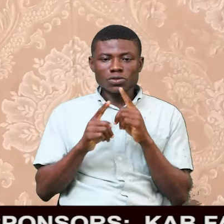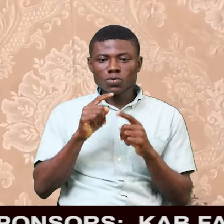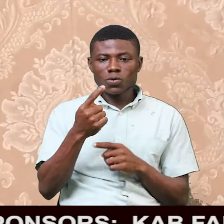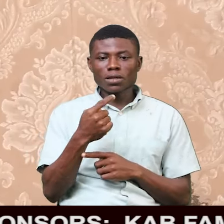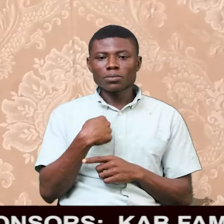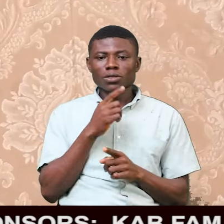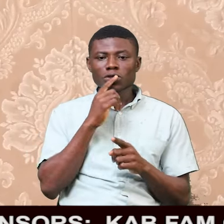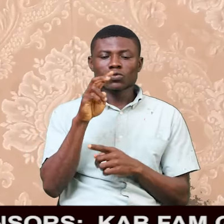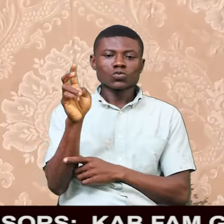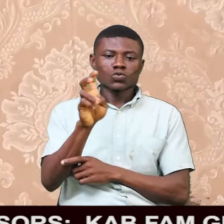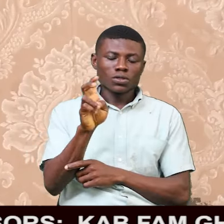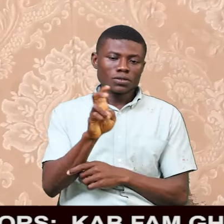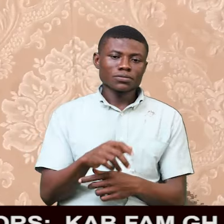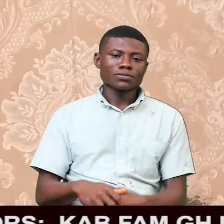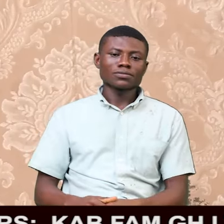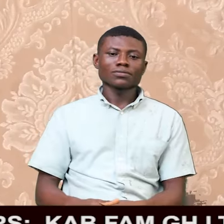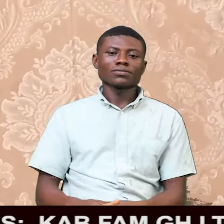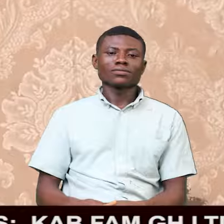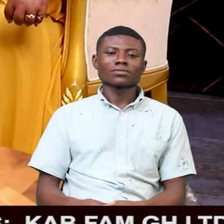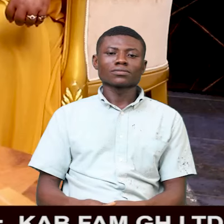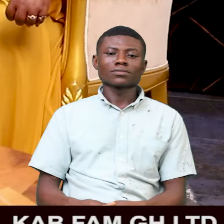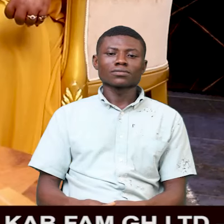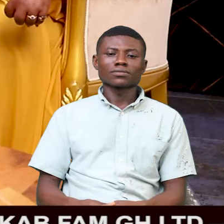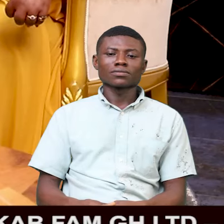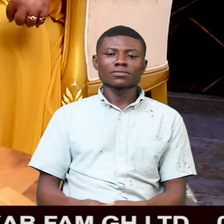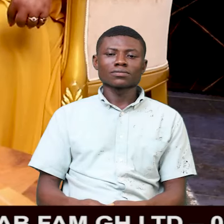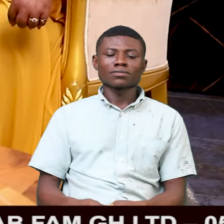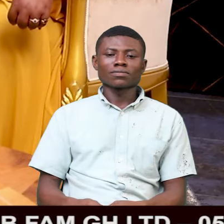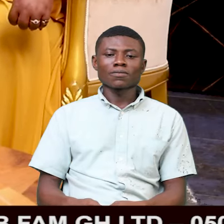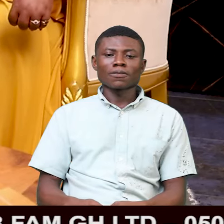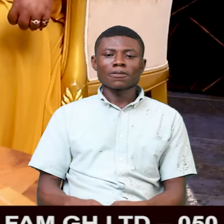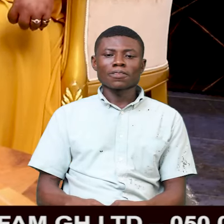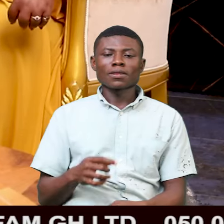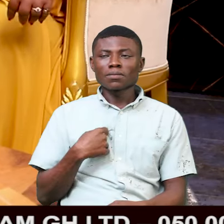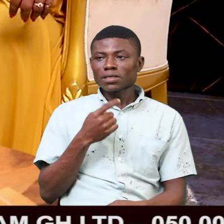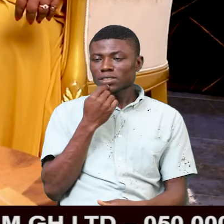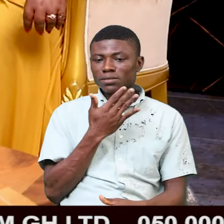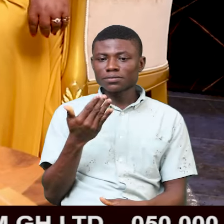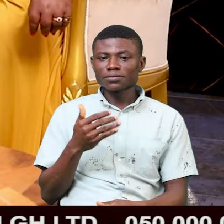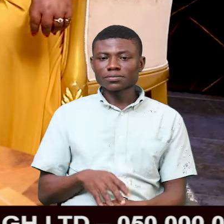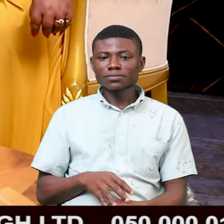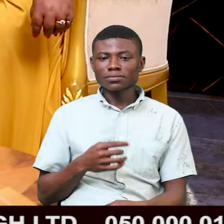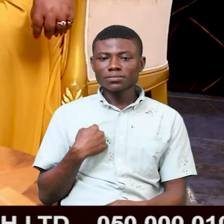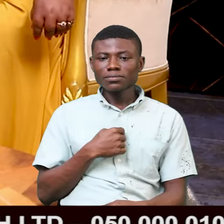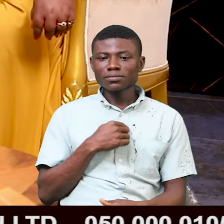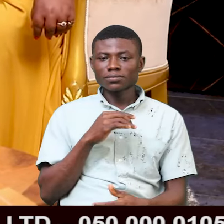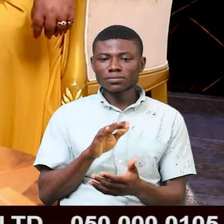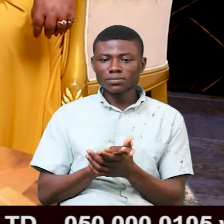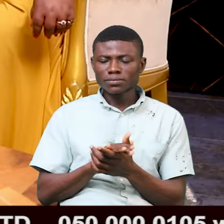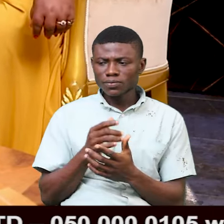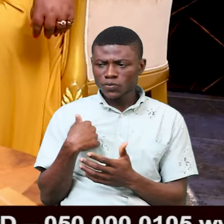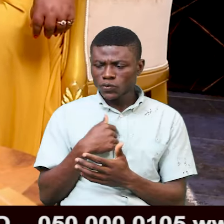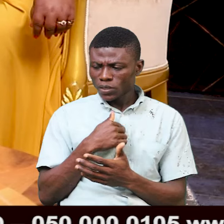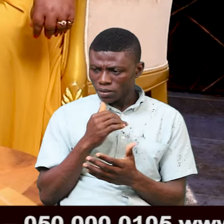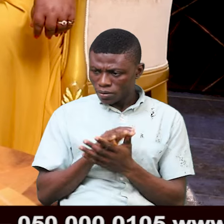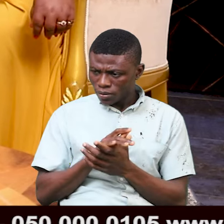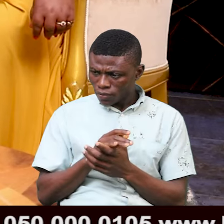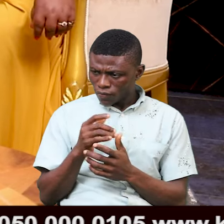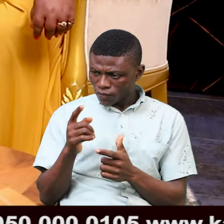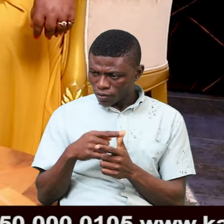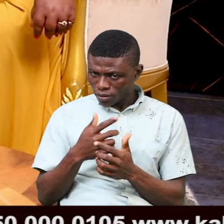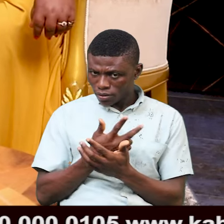make 200. Aye. Ya no yo. Well, my gas am ji worry I think the first